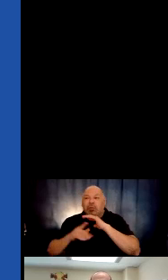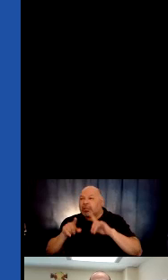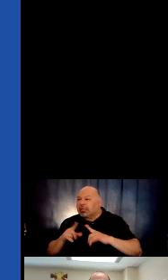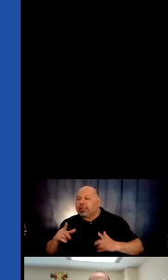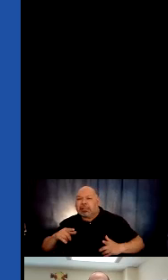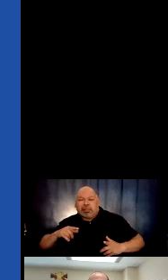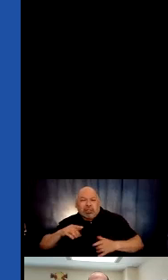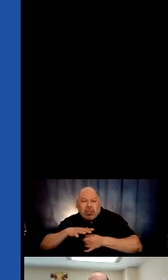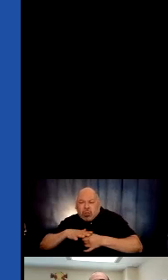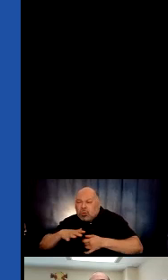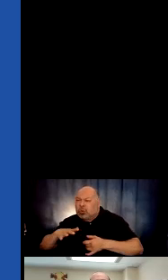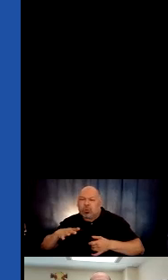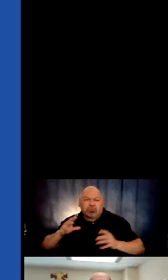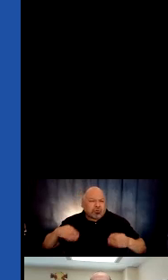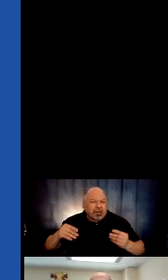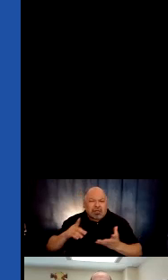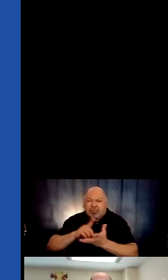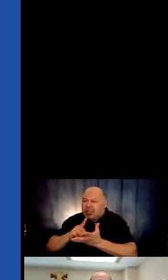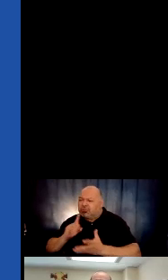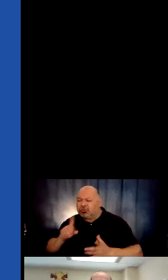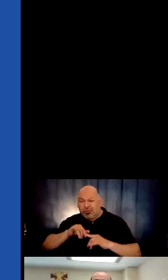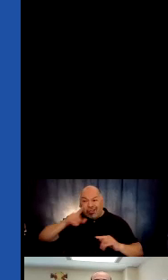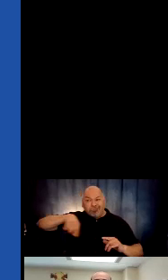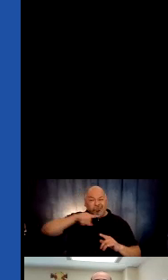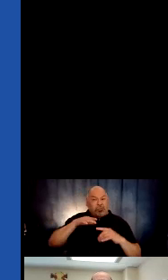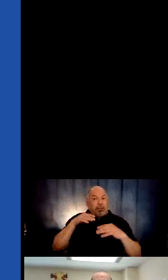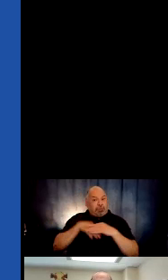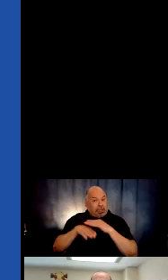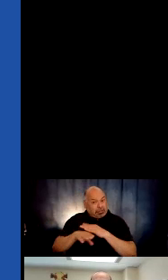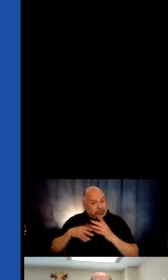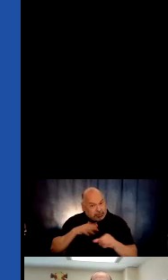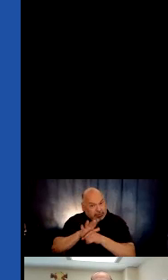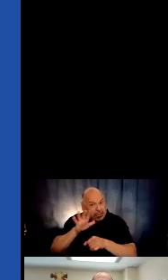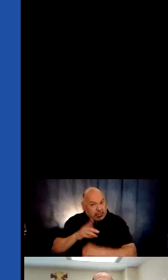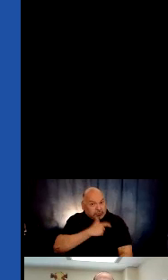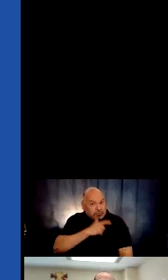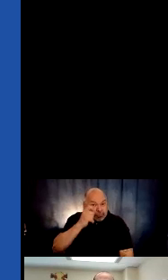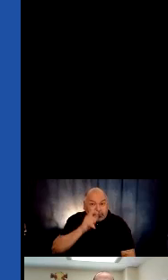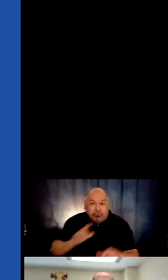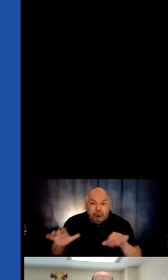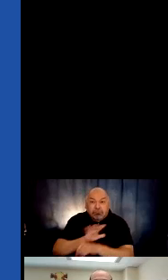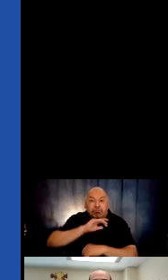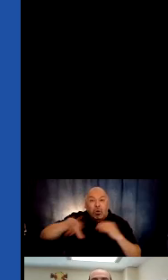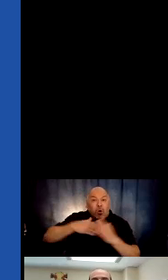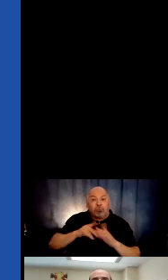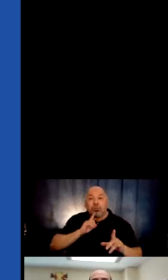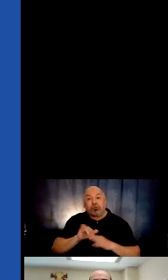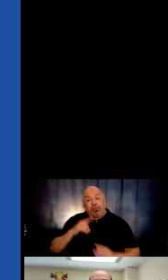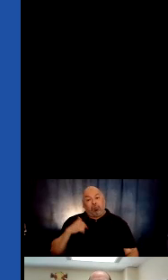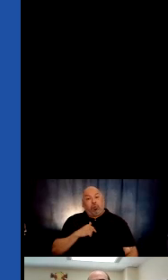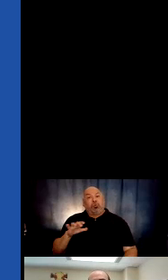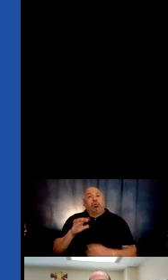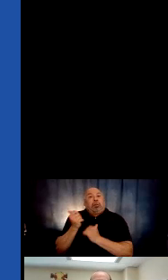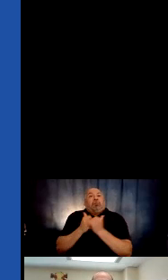local public health partners, and all of our providers to ensure that there is access to vaccine for all, and to ensure that we are doing